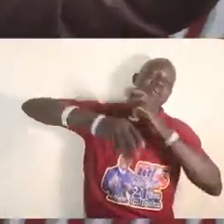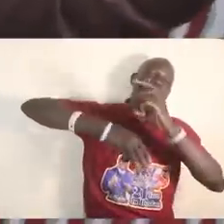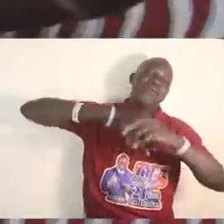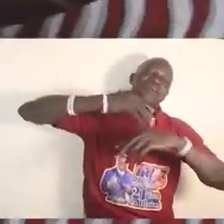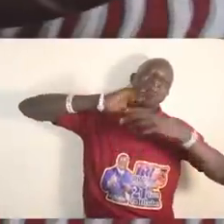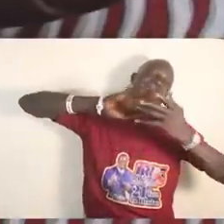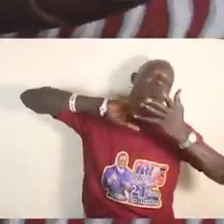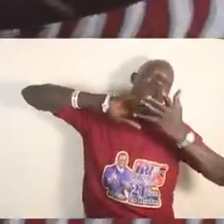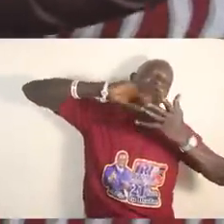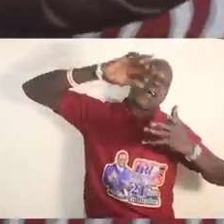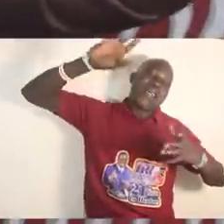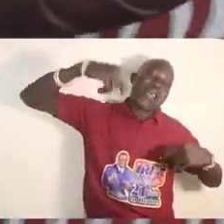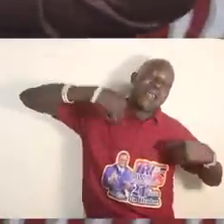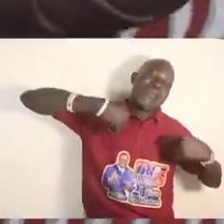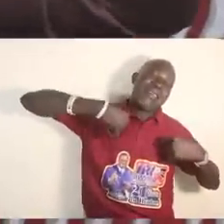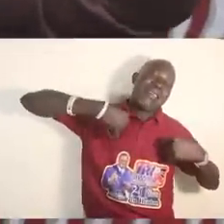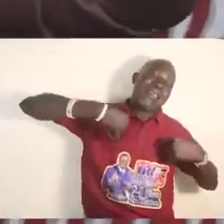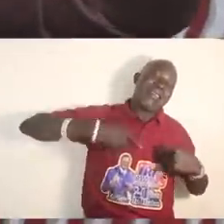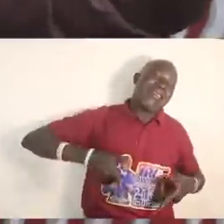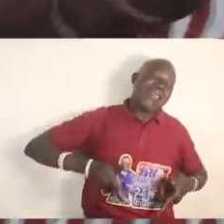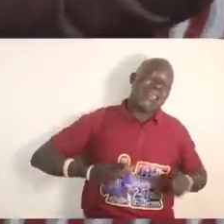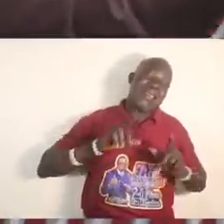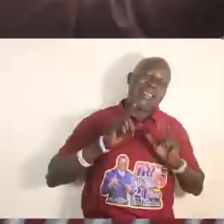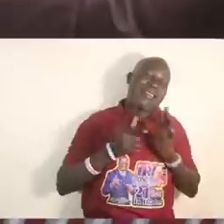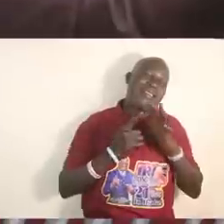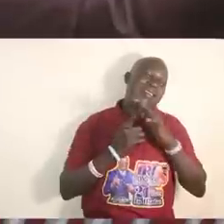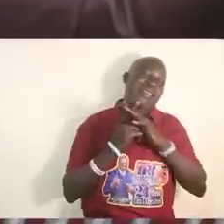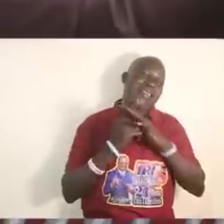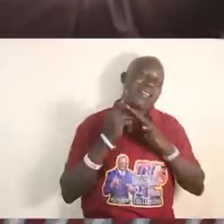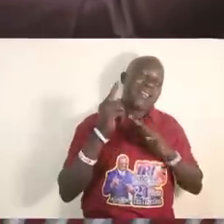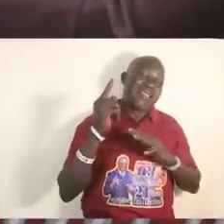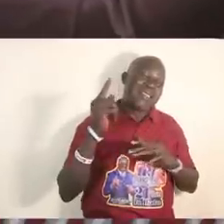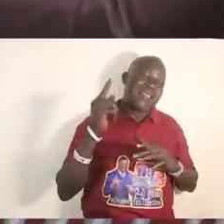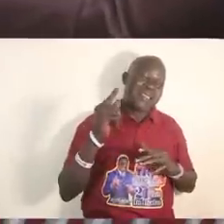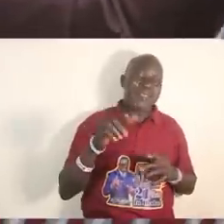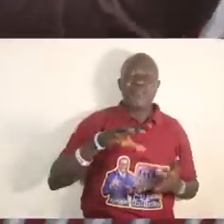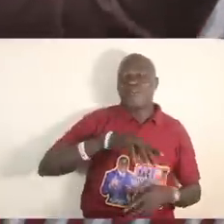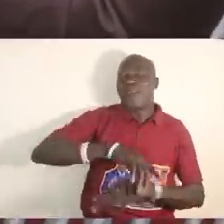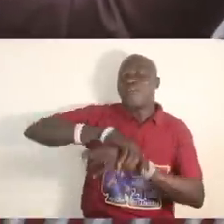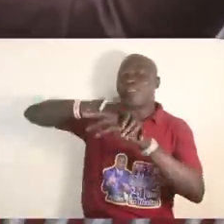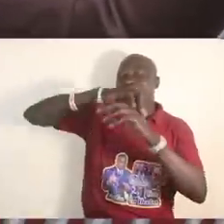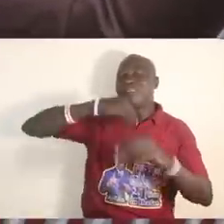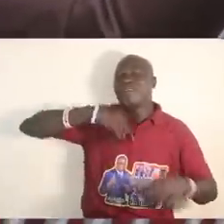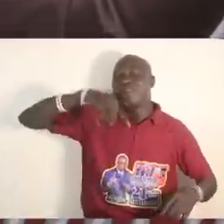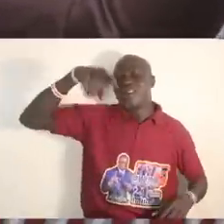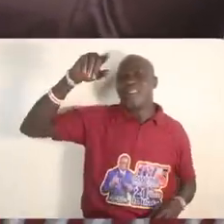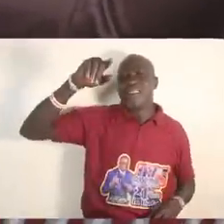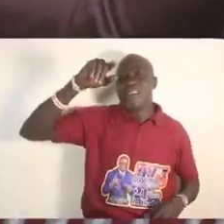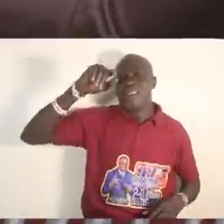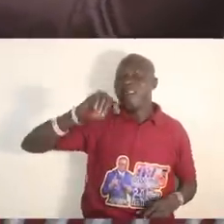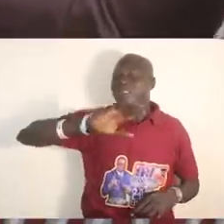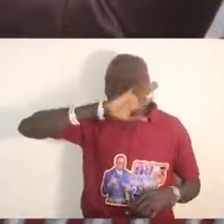lo oko aye mi jago yo jade ya mi